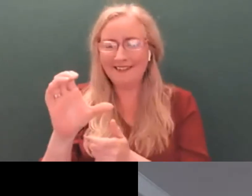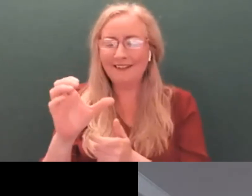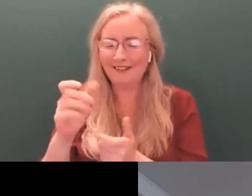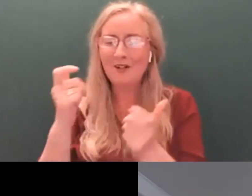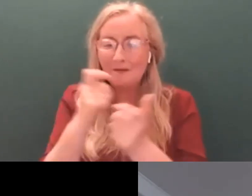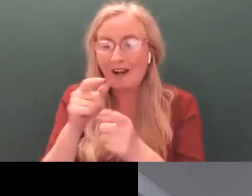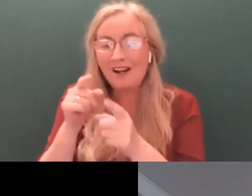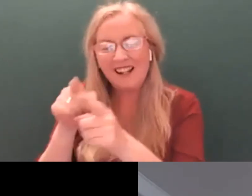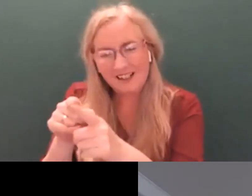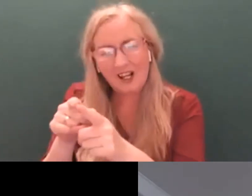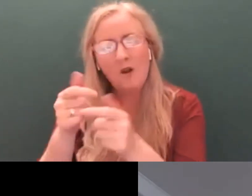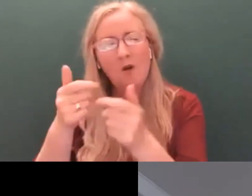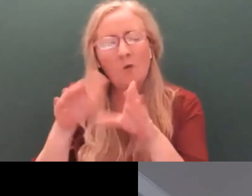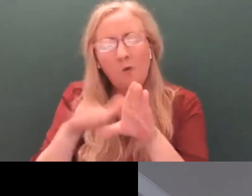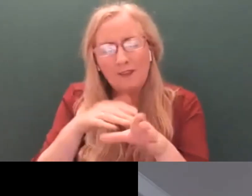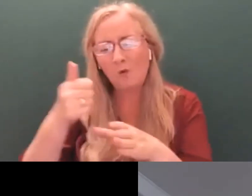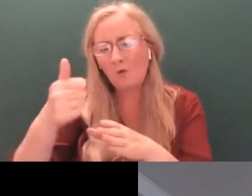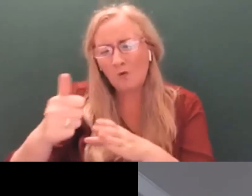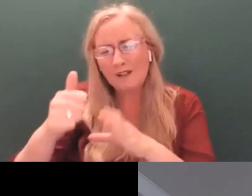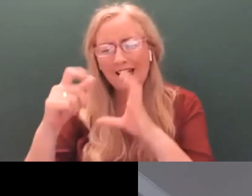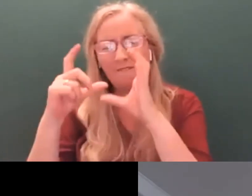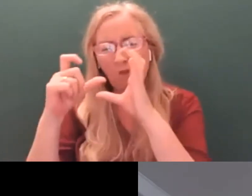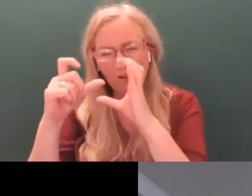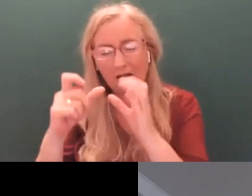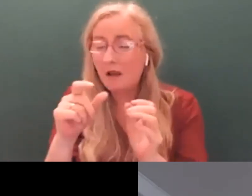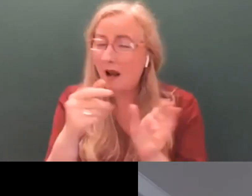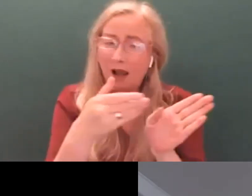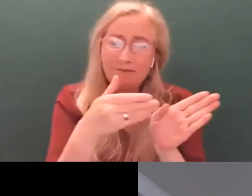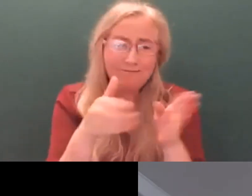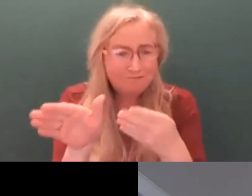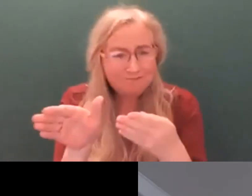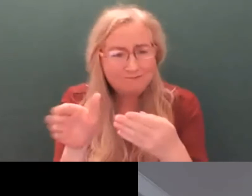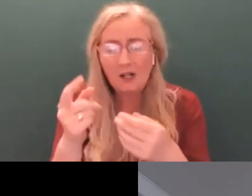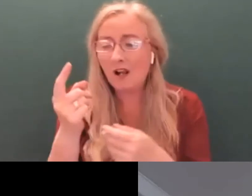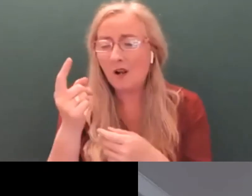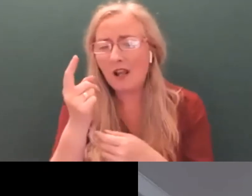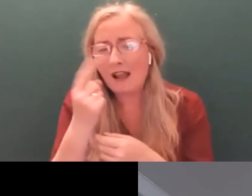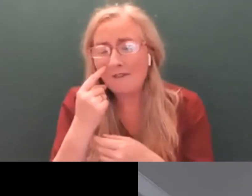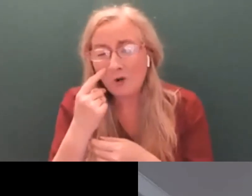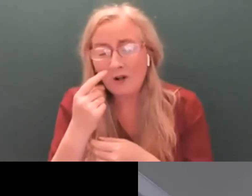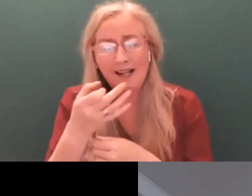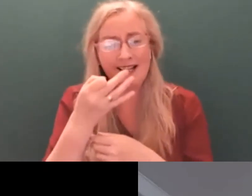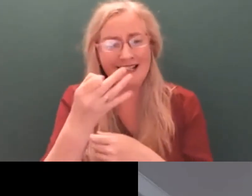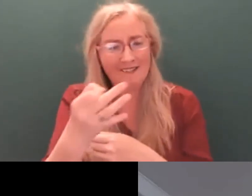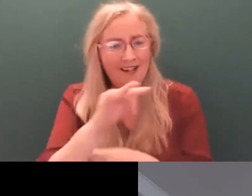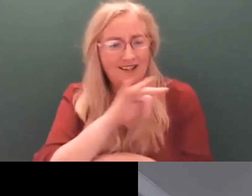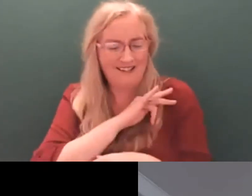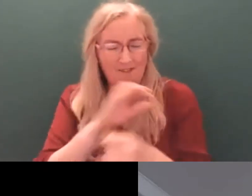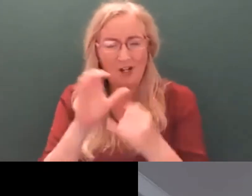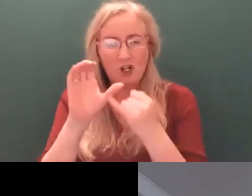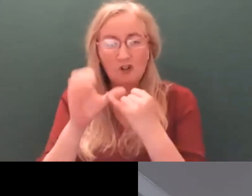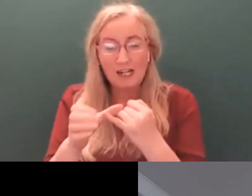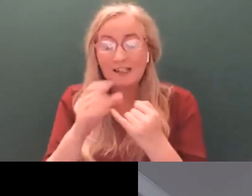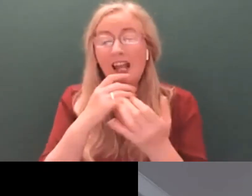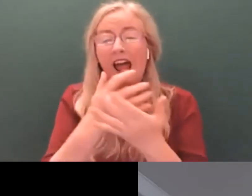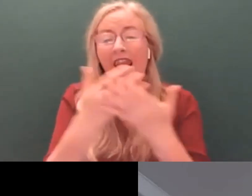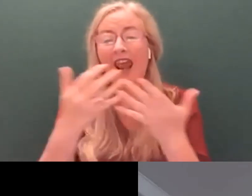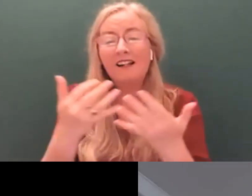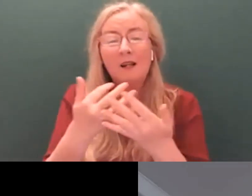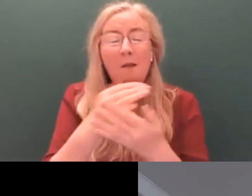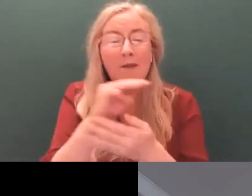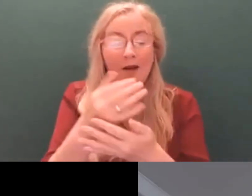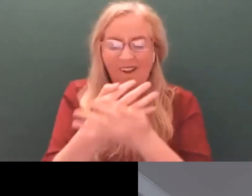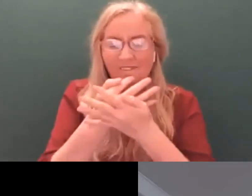with really good photographs. And I think I would give it a go. I think it is an opportunity. There's a lot of followers following the Heritage